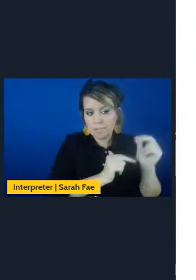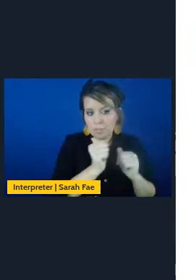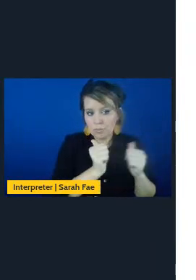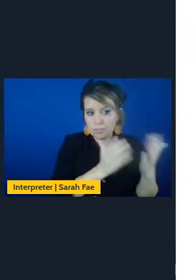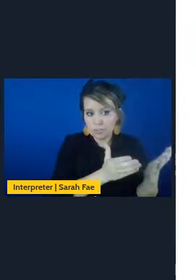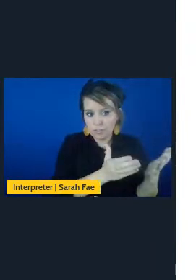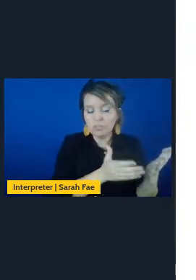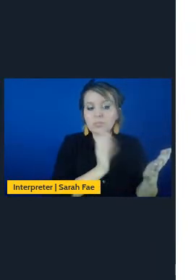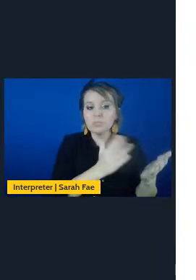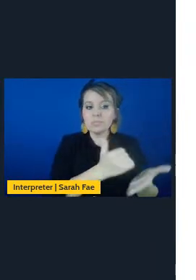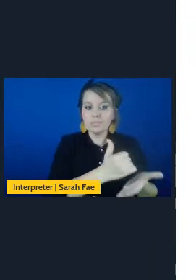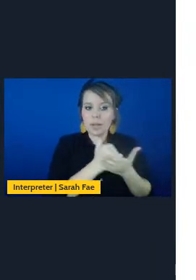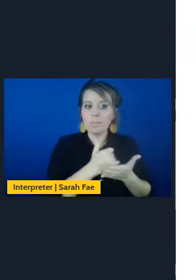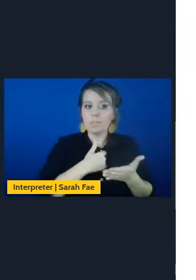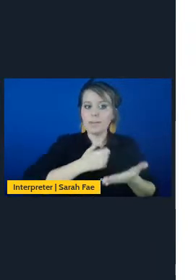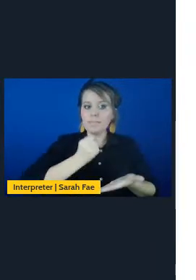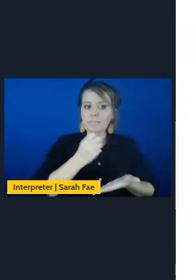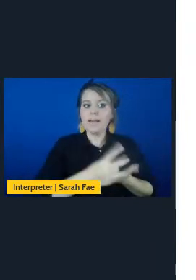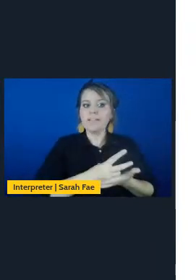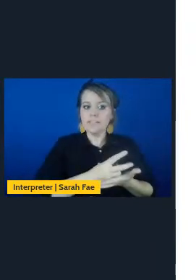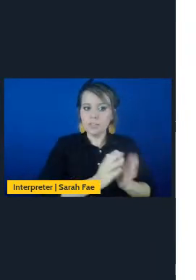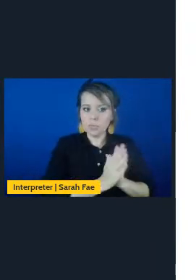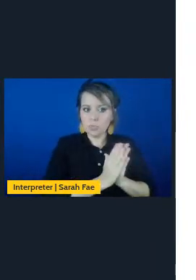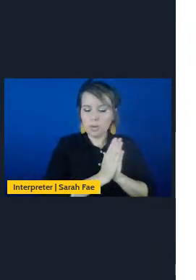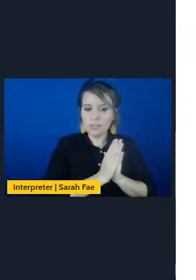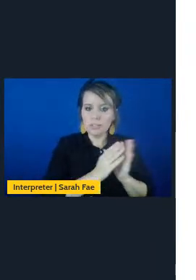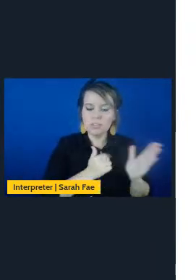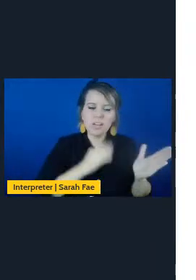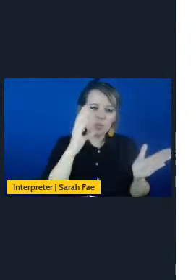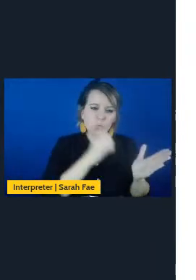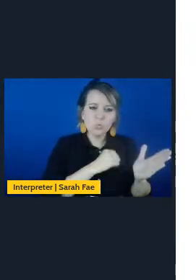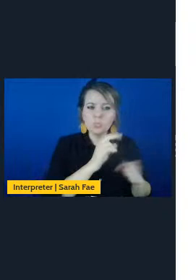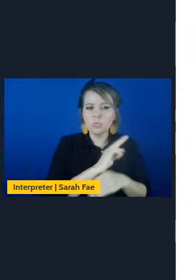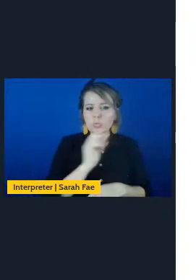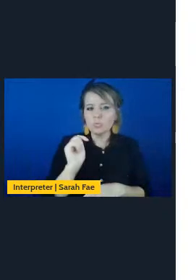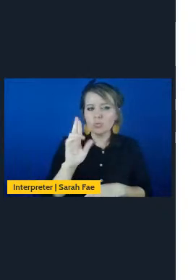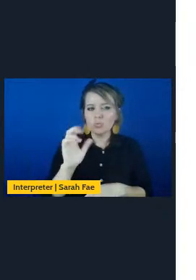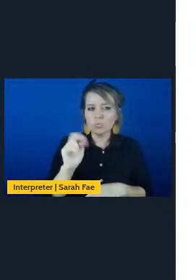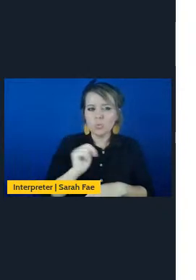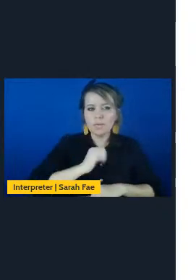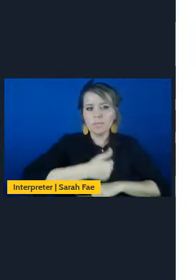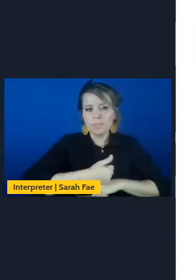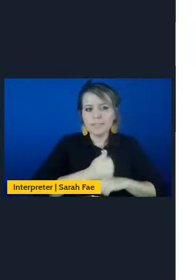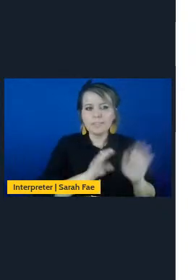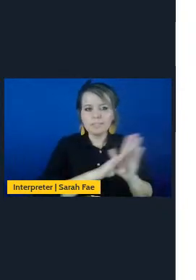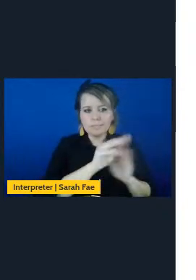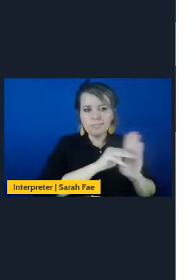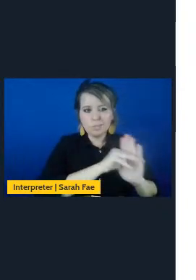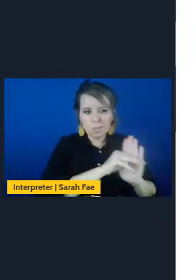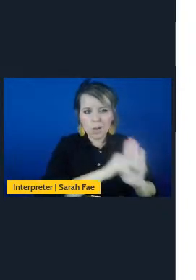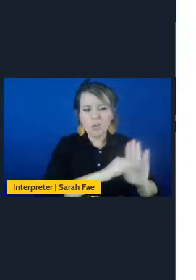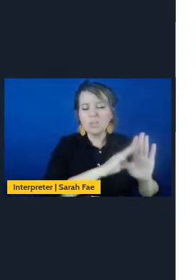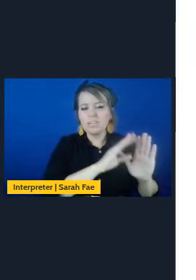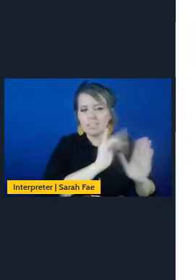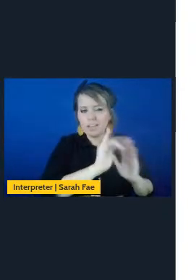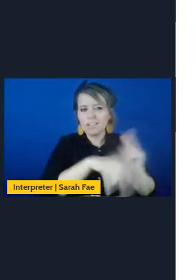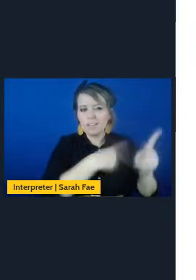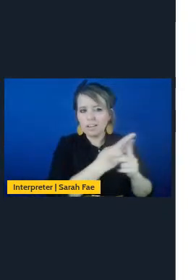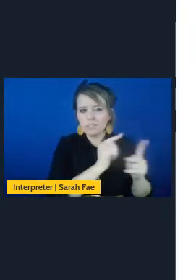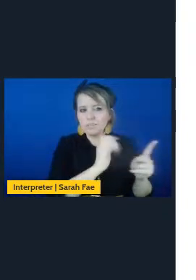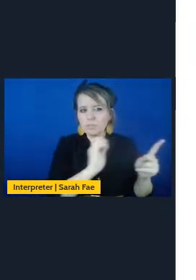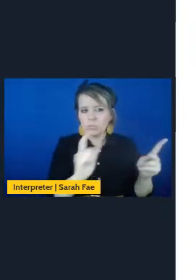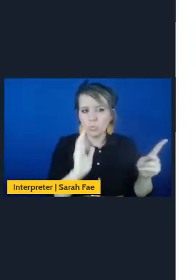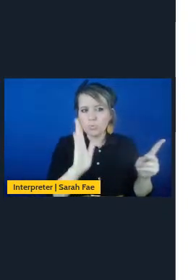me to validate merge requests. And I assume I use trunk-based development model and the feature branching. So those kind of the tools I'm going to